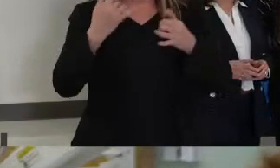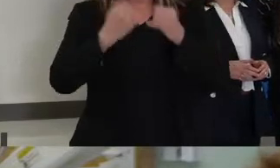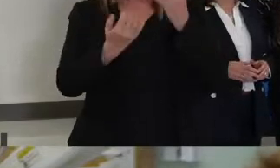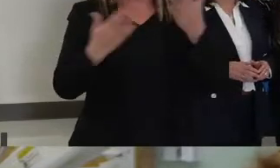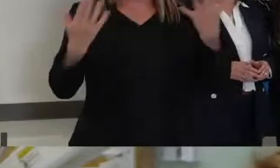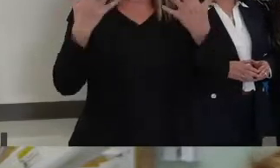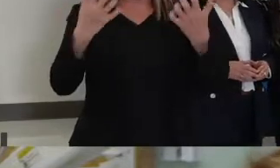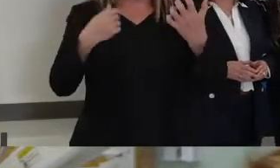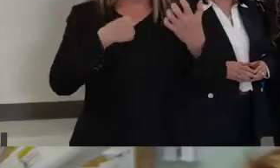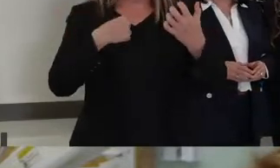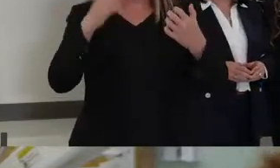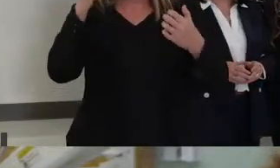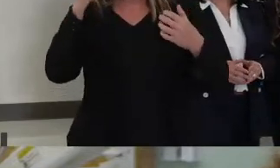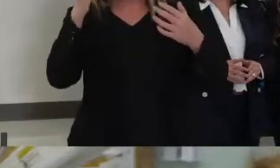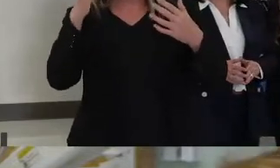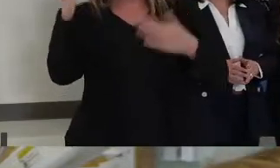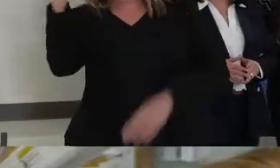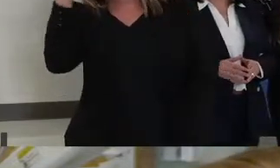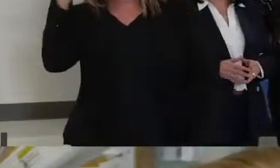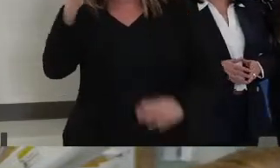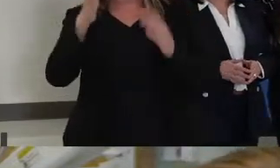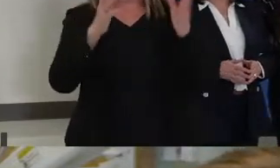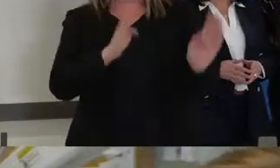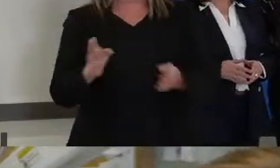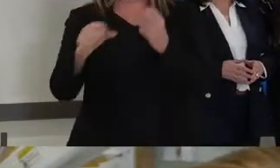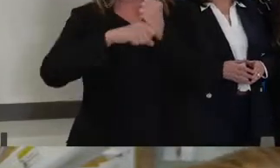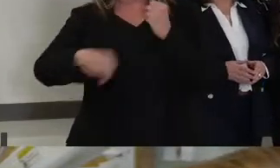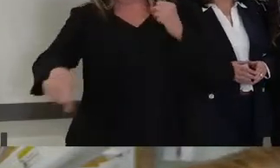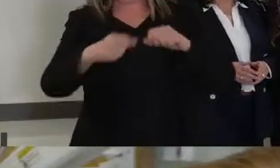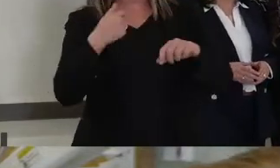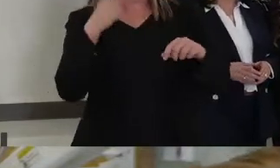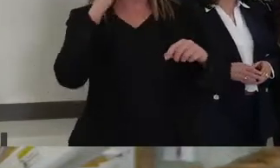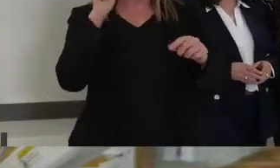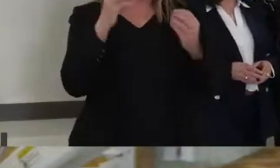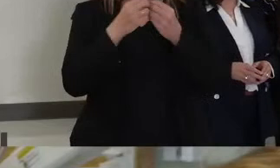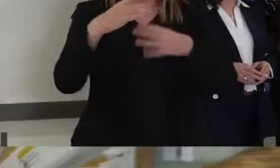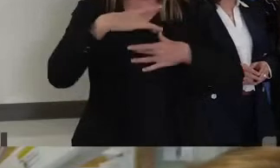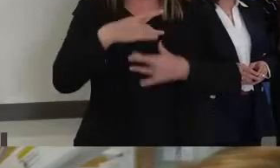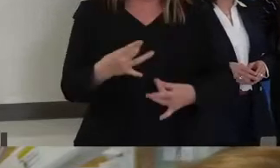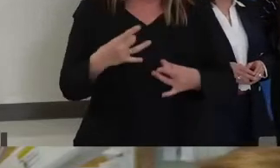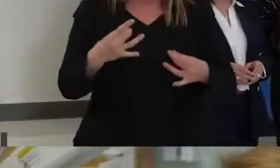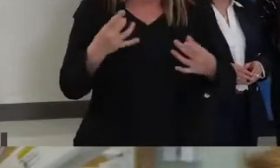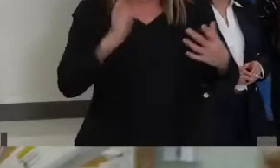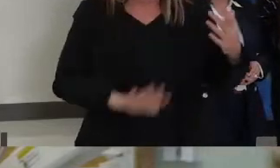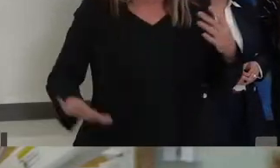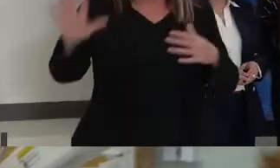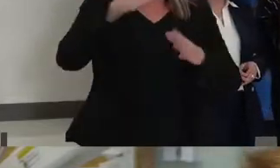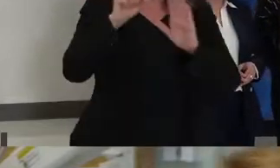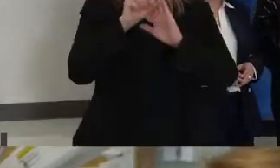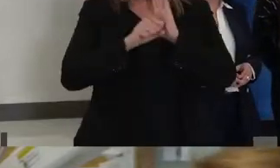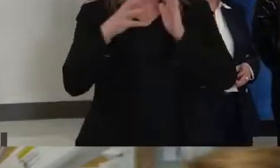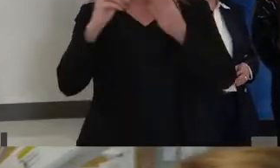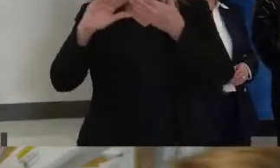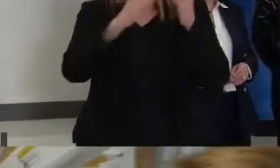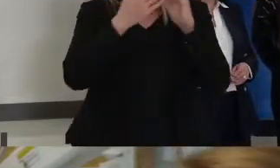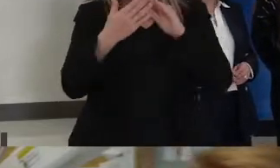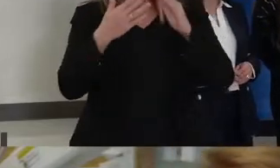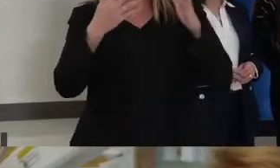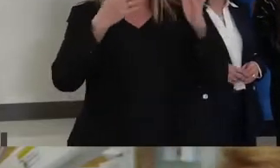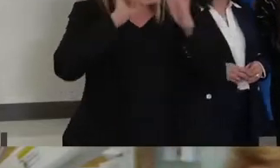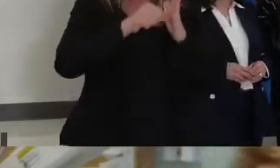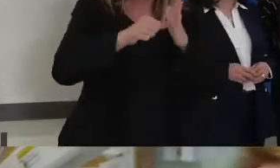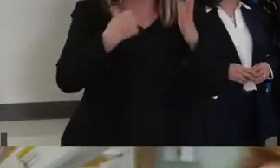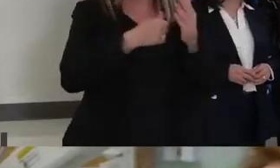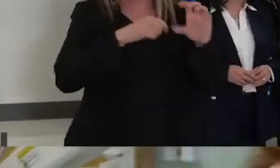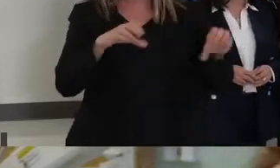on in prepared remarks. And so I thought it'd be more interesting to spend time all across the state and the community highlighting. We've done a